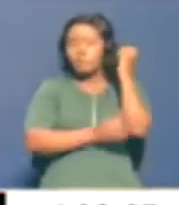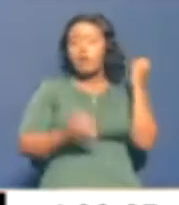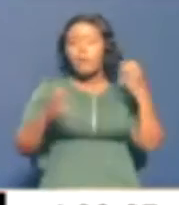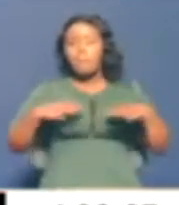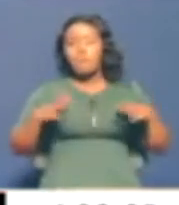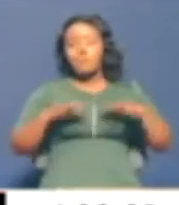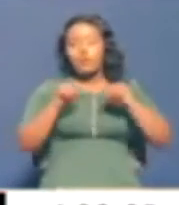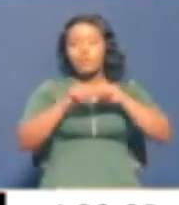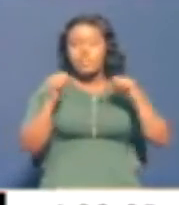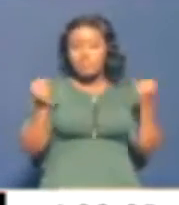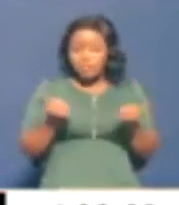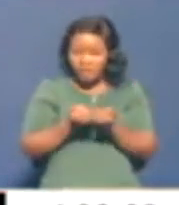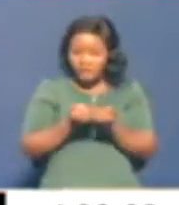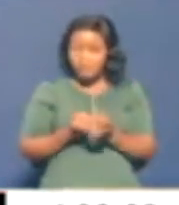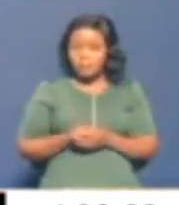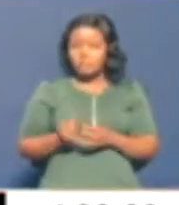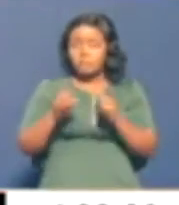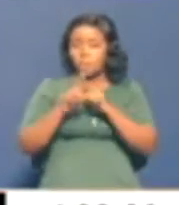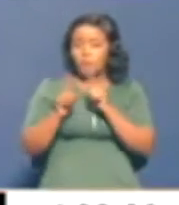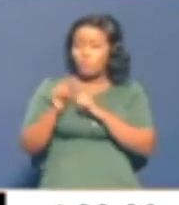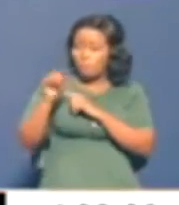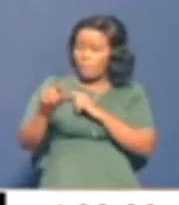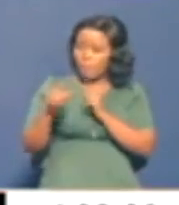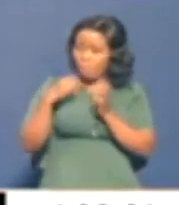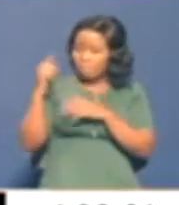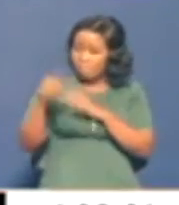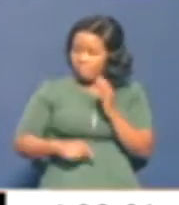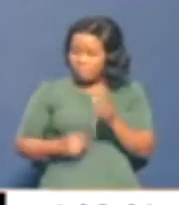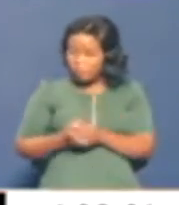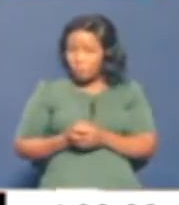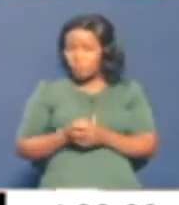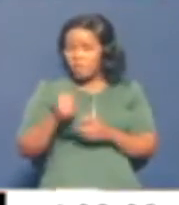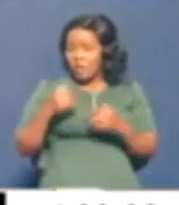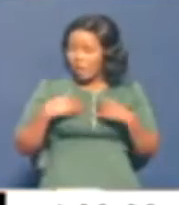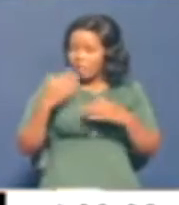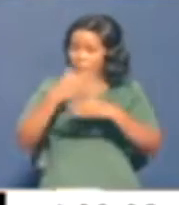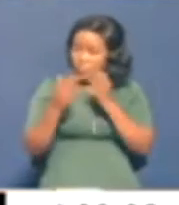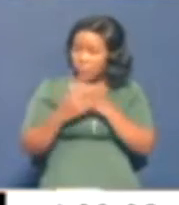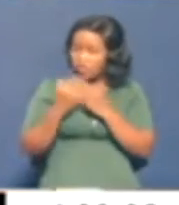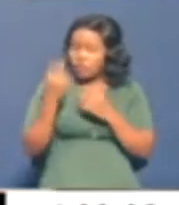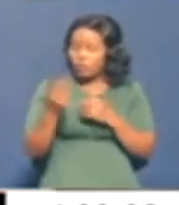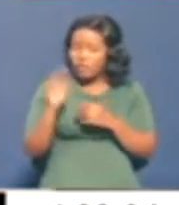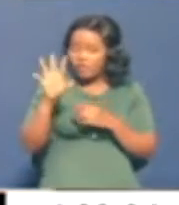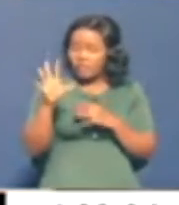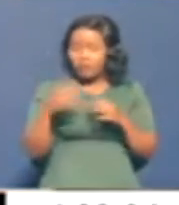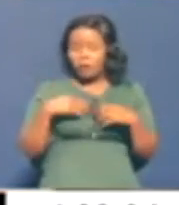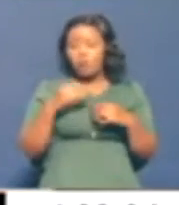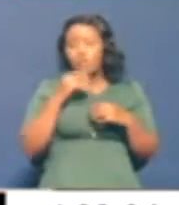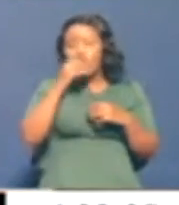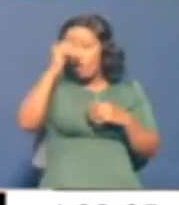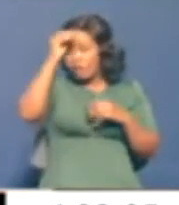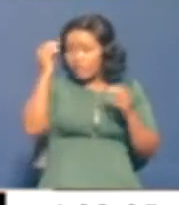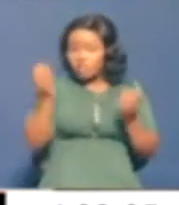According to Father Makewa, the foundation has also constructed 25 permanent houses to shelter orphan children. Tunafanya